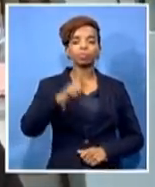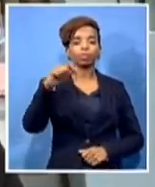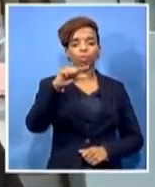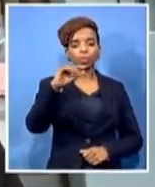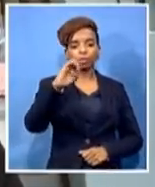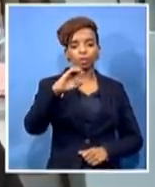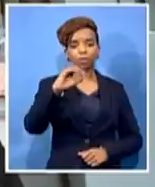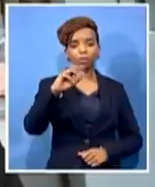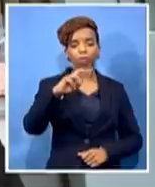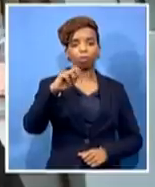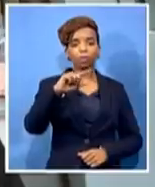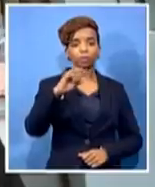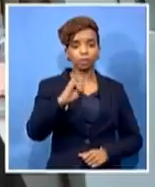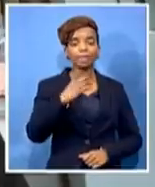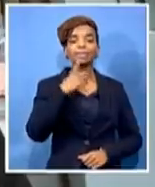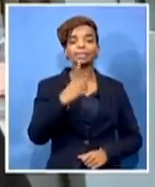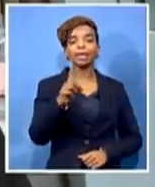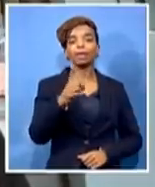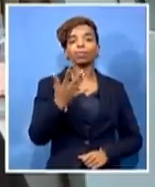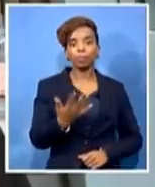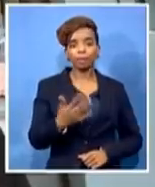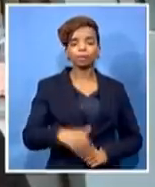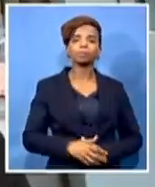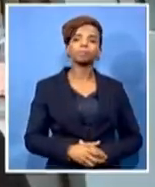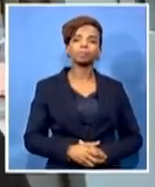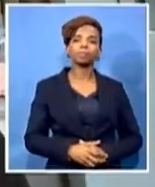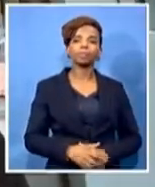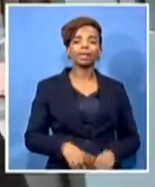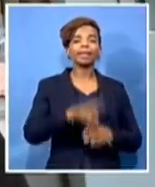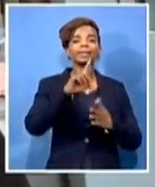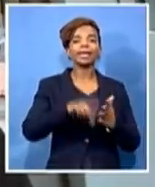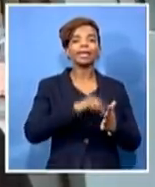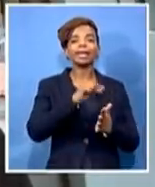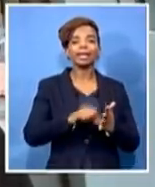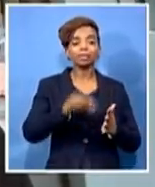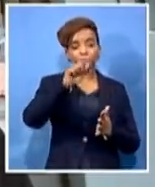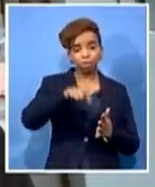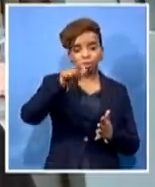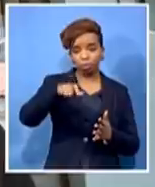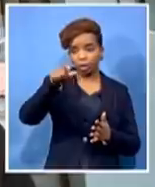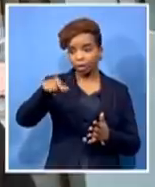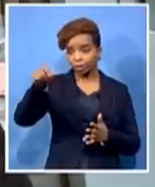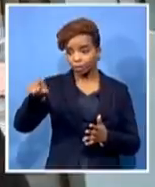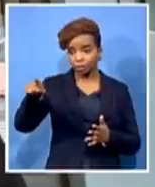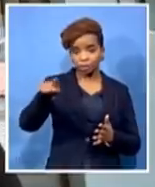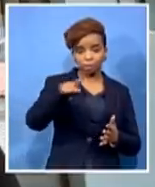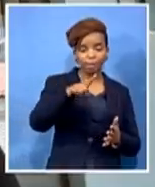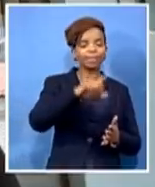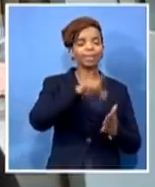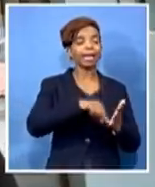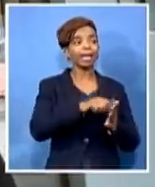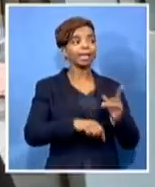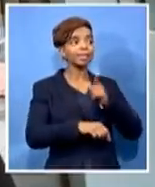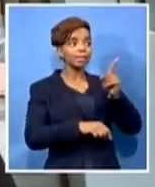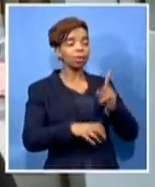electorates or the electorate that elects corrupt politicians, thieves and imposters